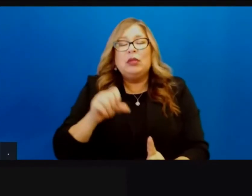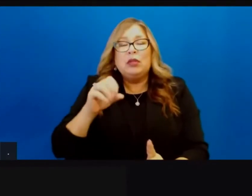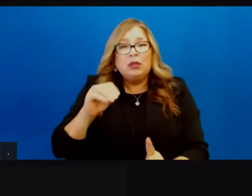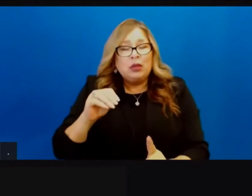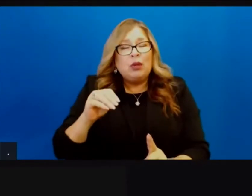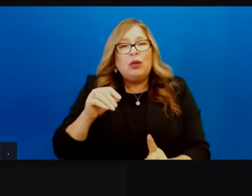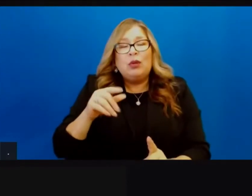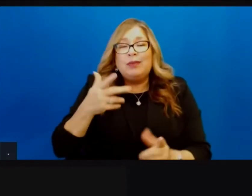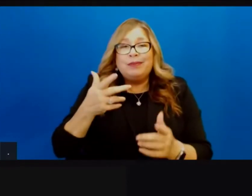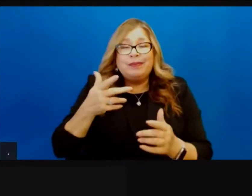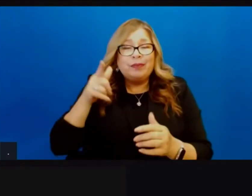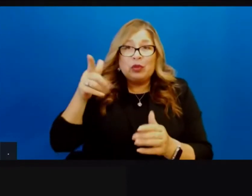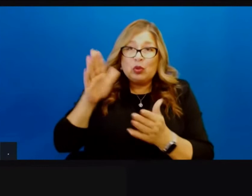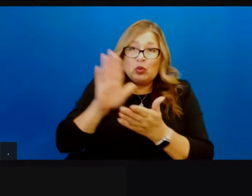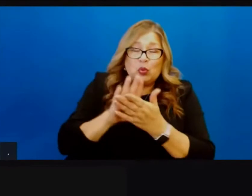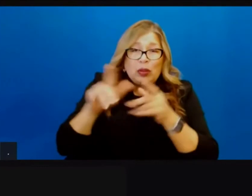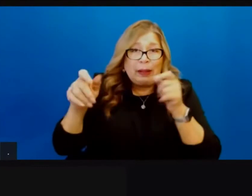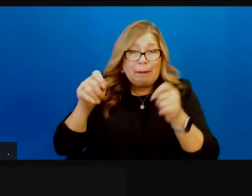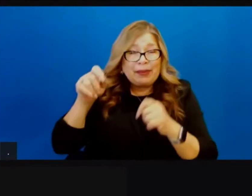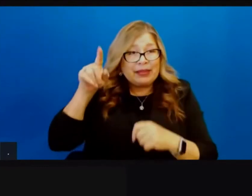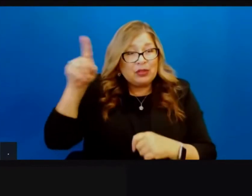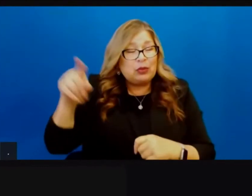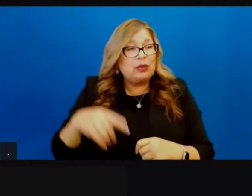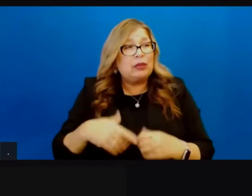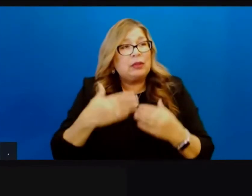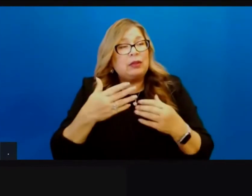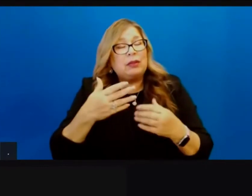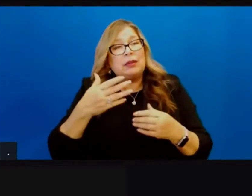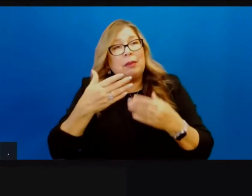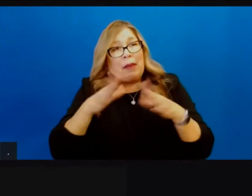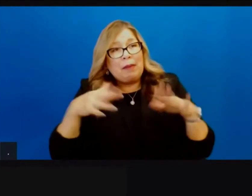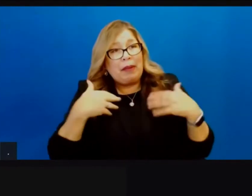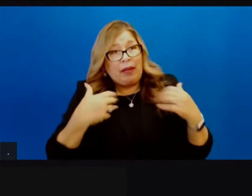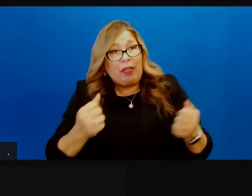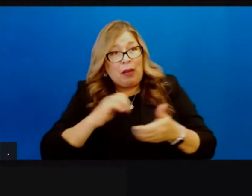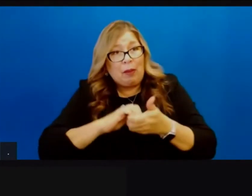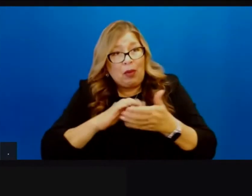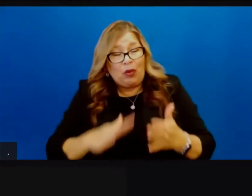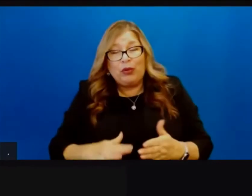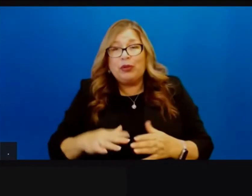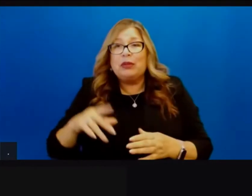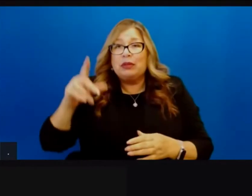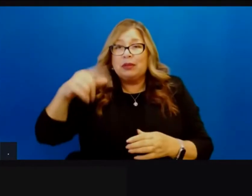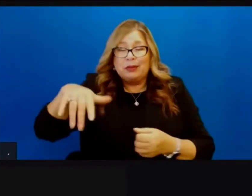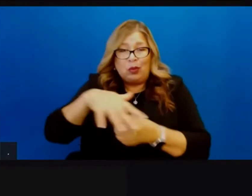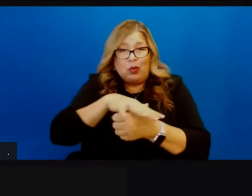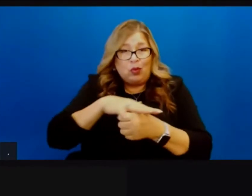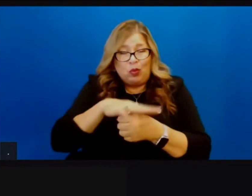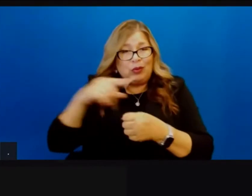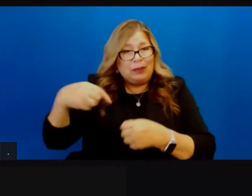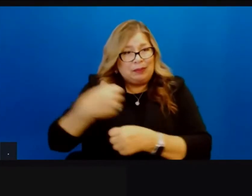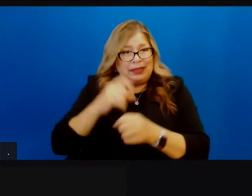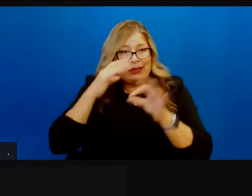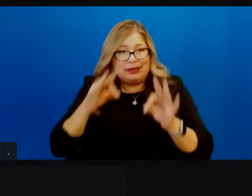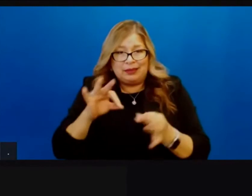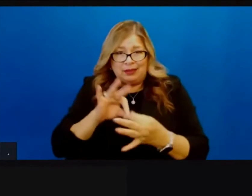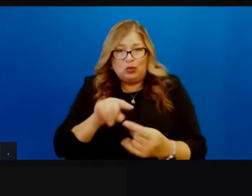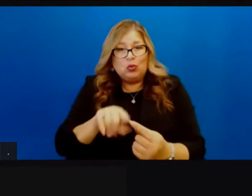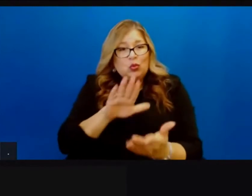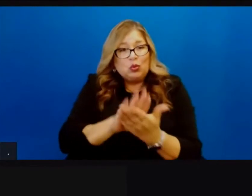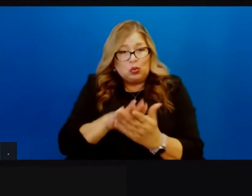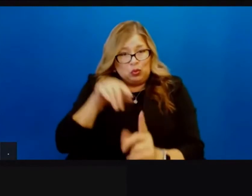school administrators and public health partners, and that happens at the local level and the state level. So the